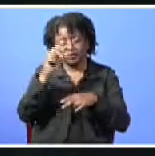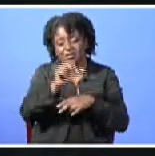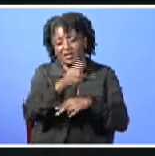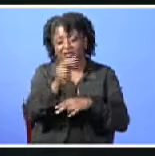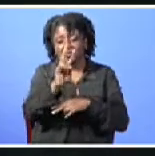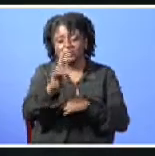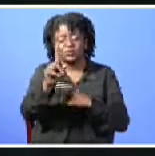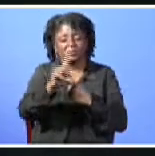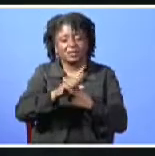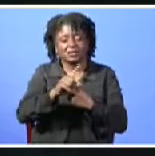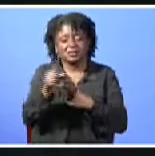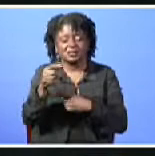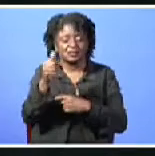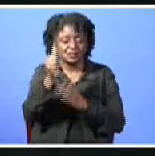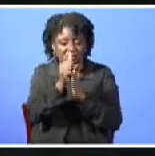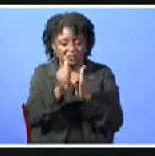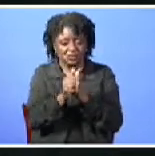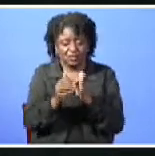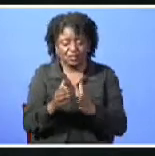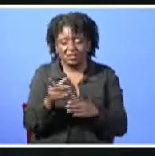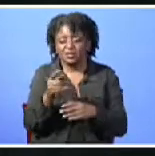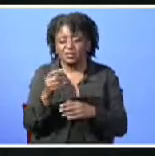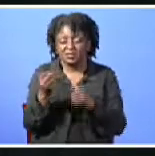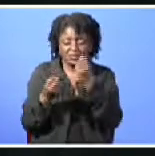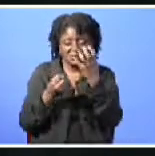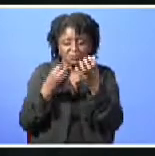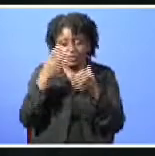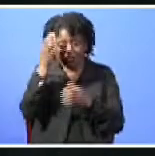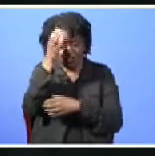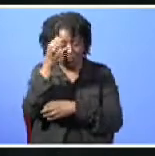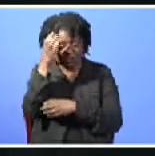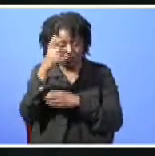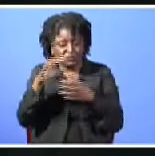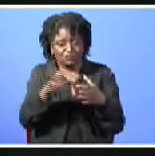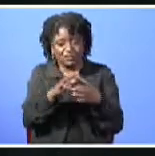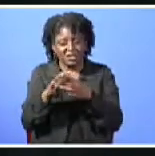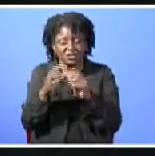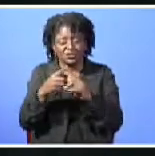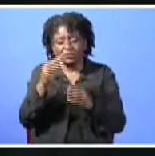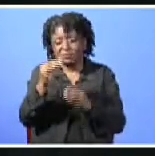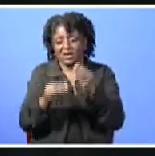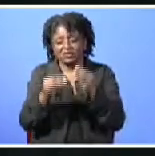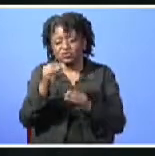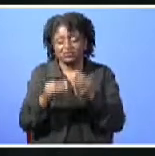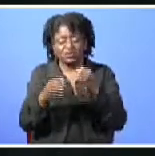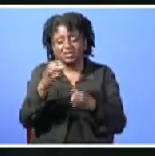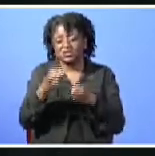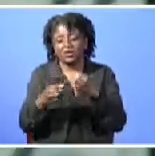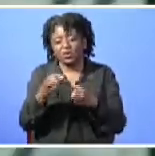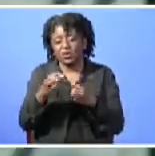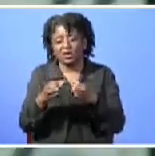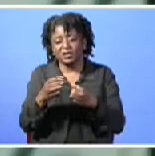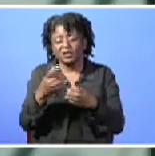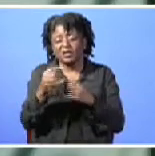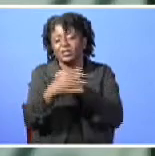by profession, he also expressed a concern relating to the magistrate's court. The